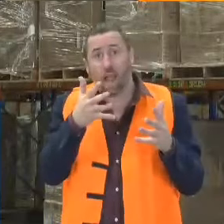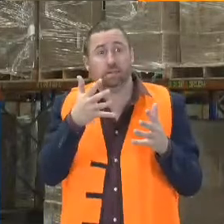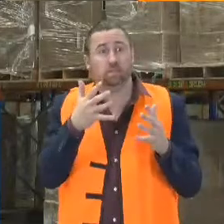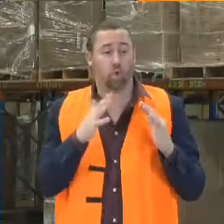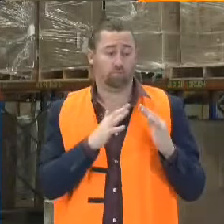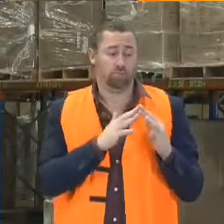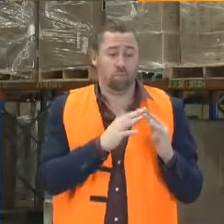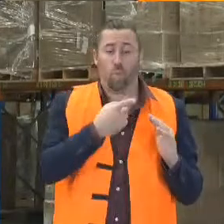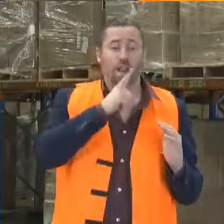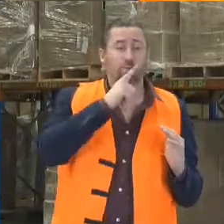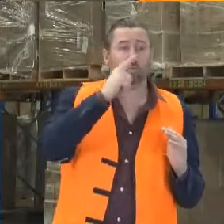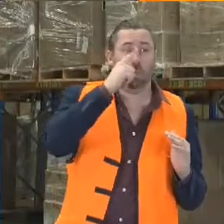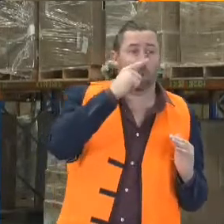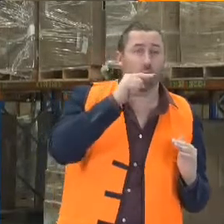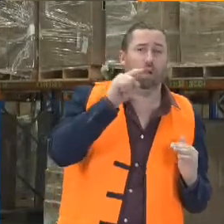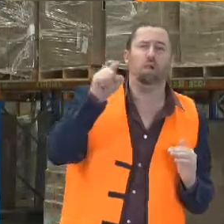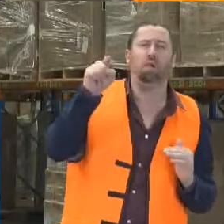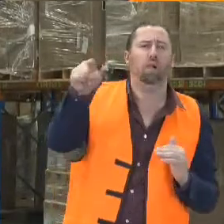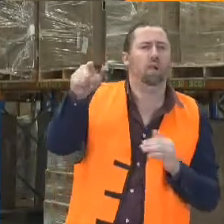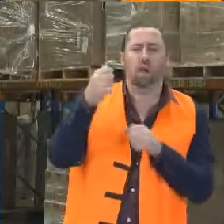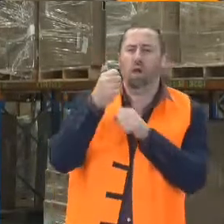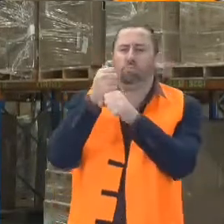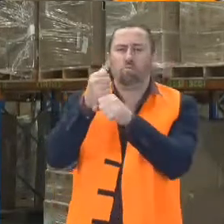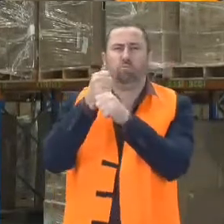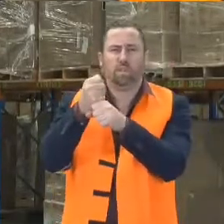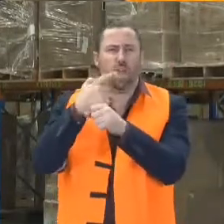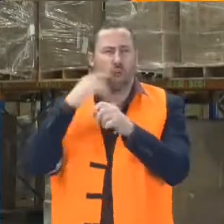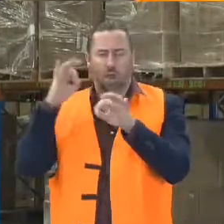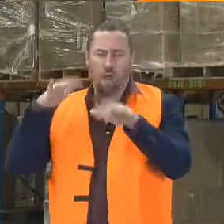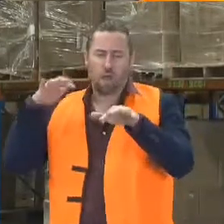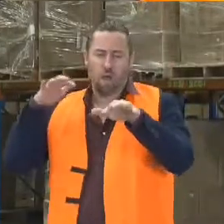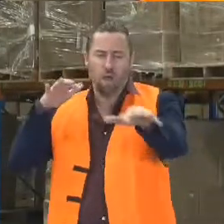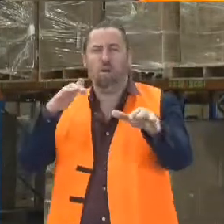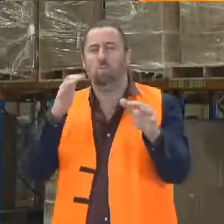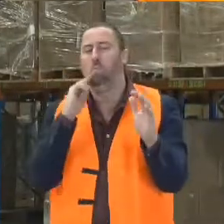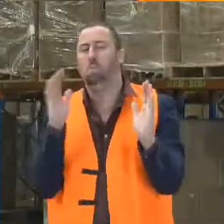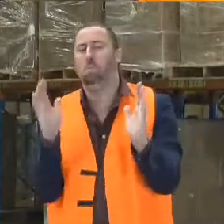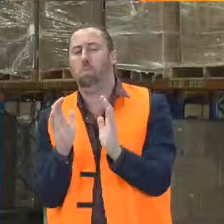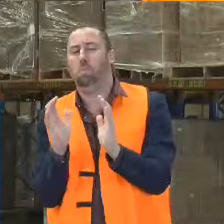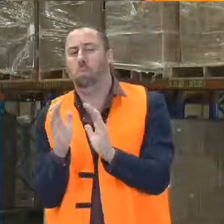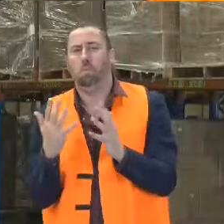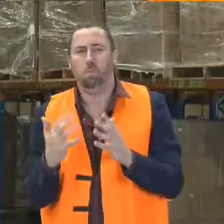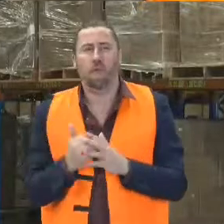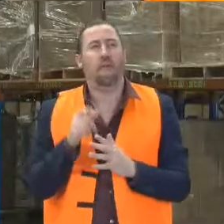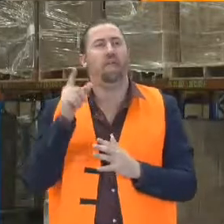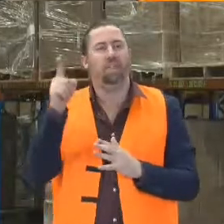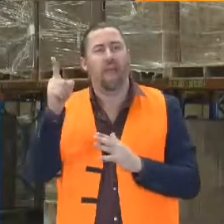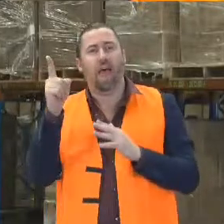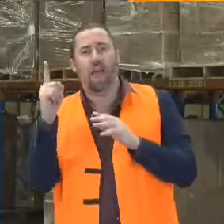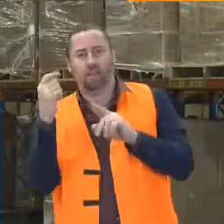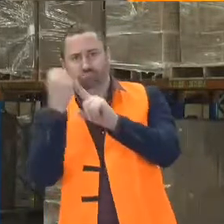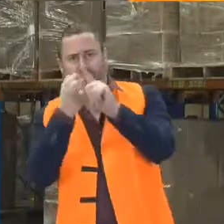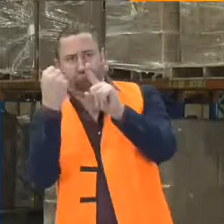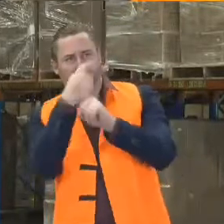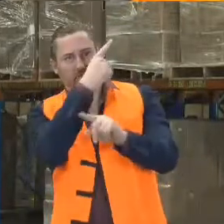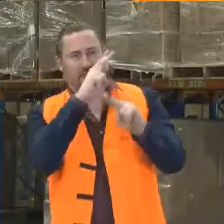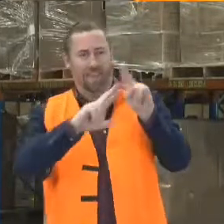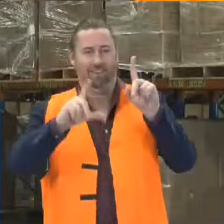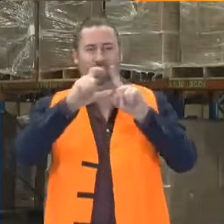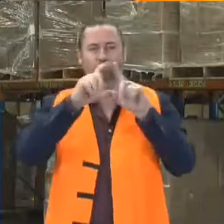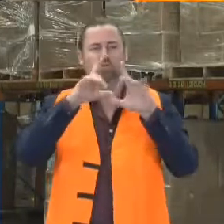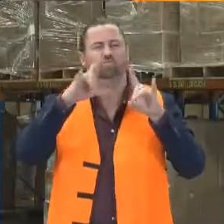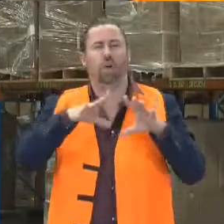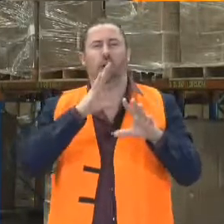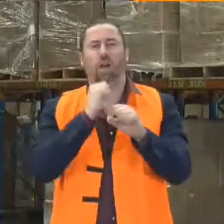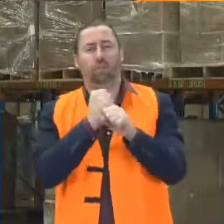our homes. I don't know how large that gathering was. I'm hearing it wasn't a very large gathering. Their issues are with the federal government, and I urge them to take up